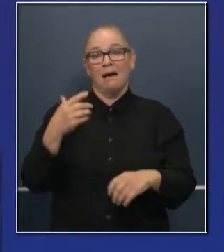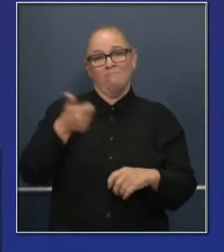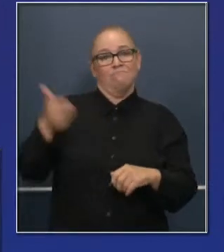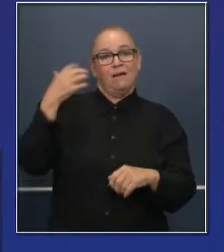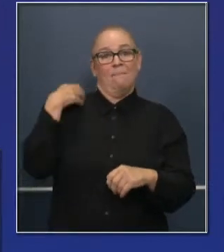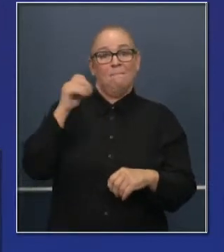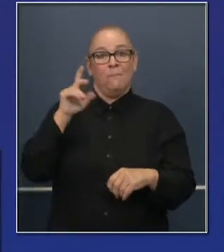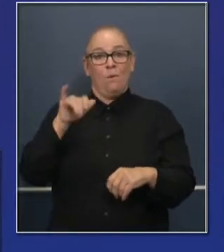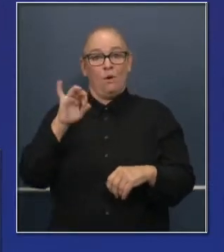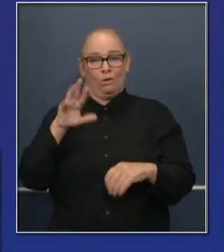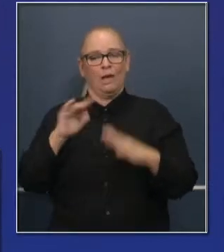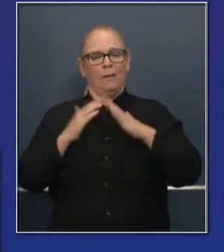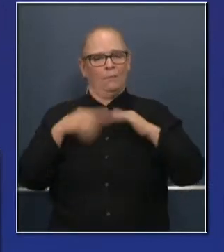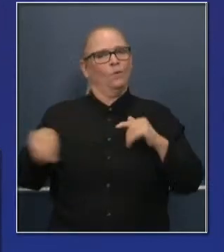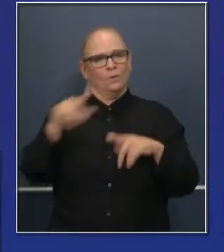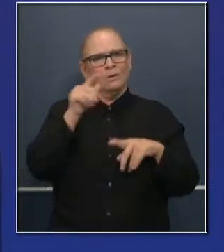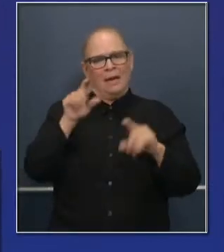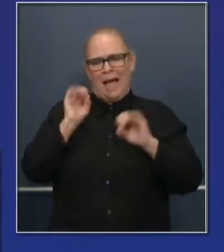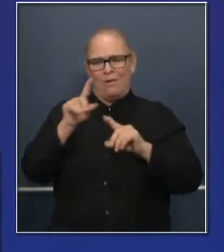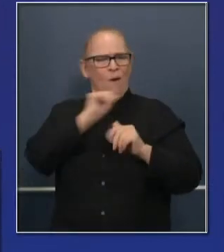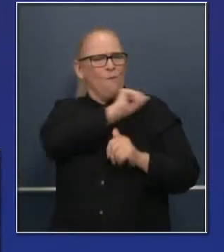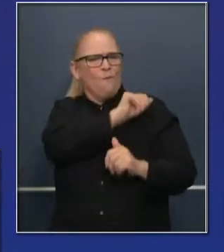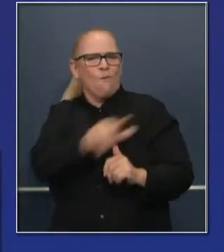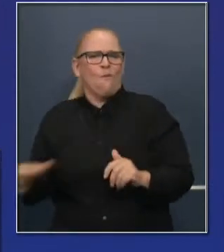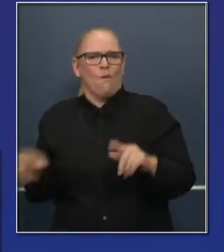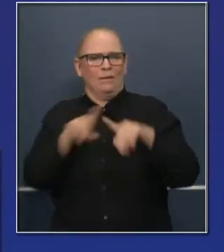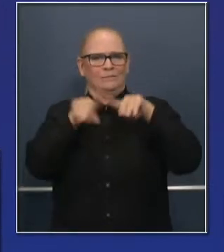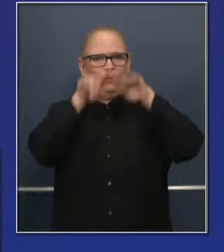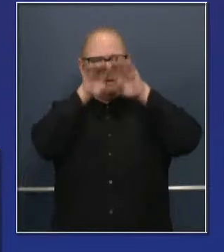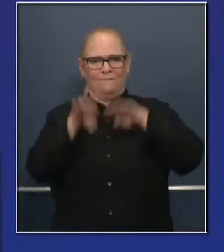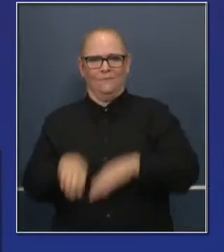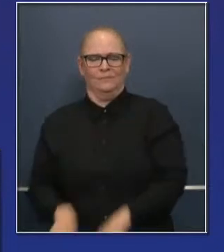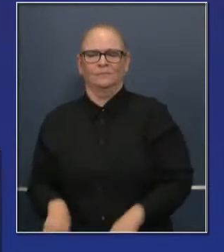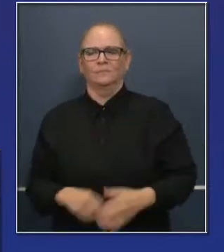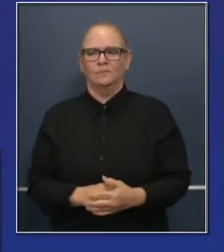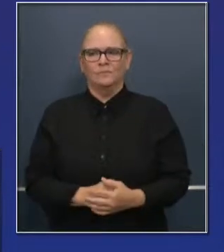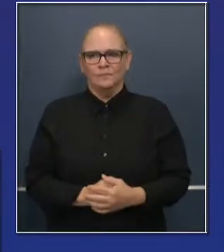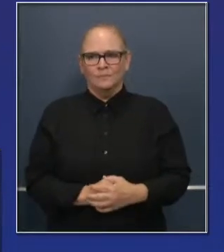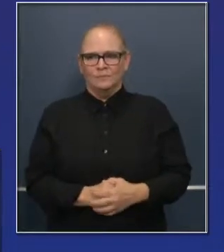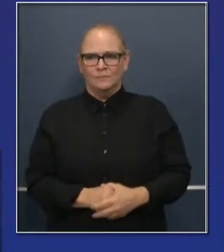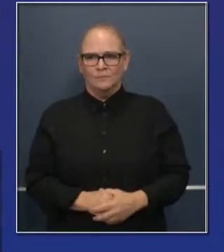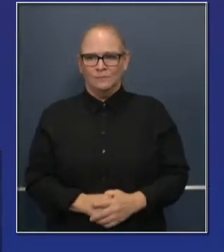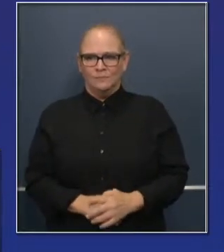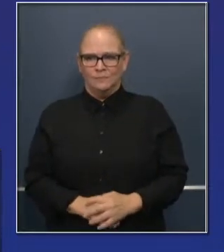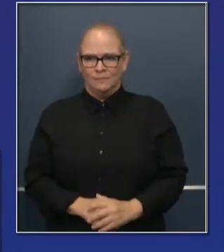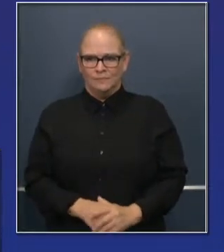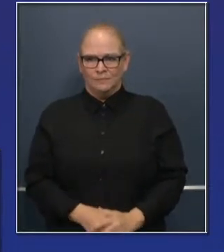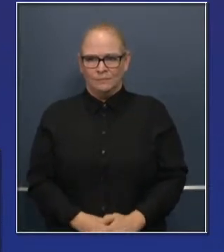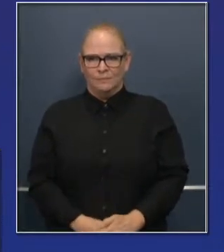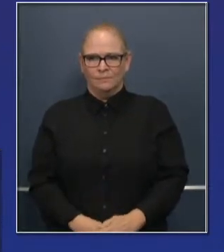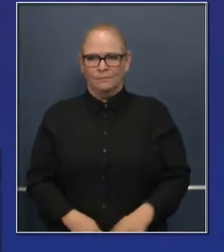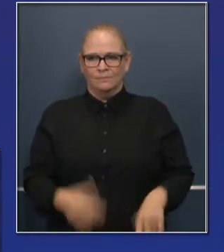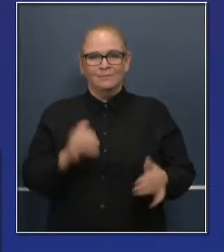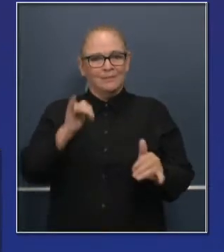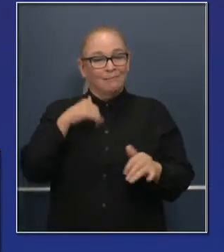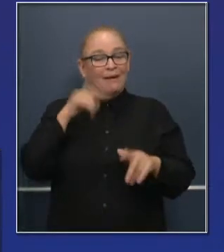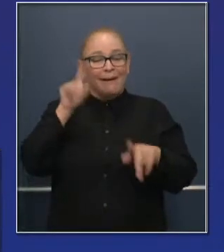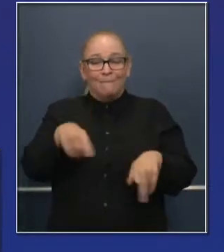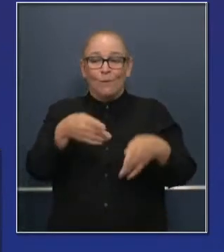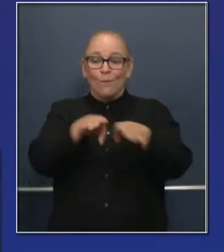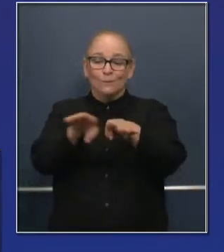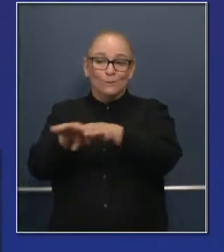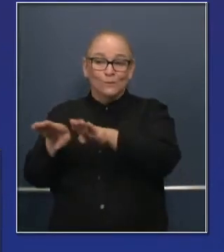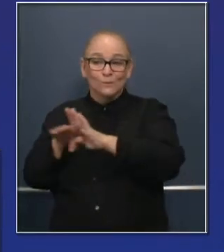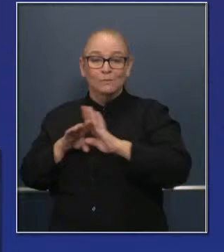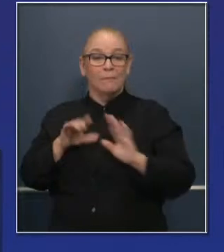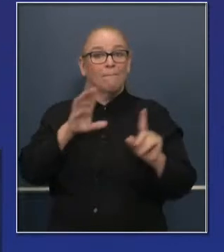sectoral closures that we made abundantly clear as it relates to moving forward to address the